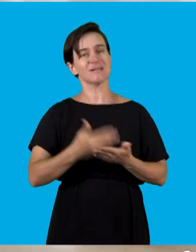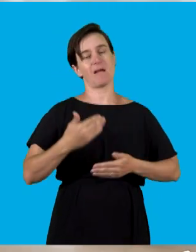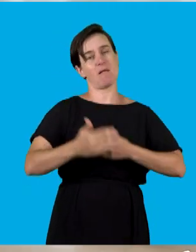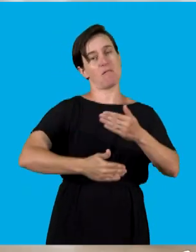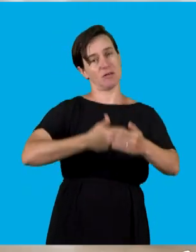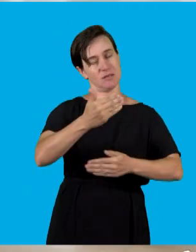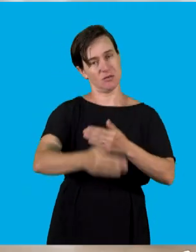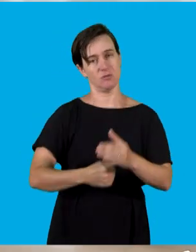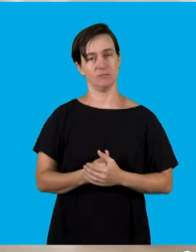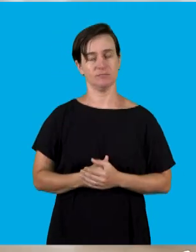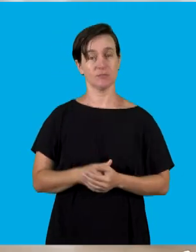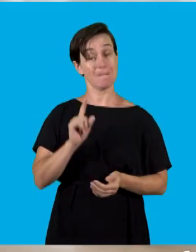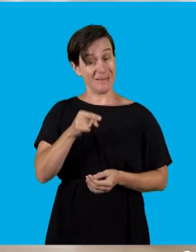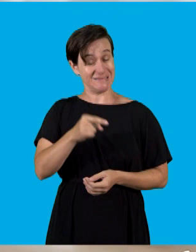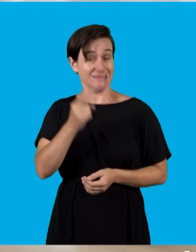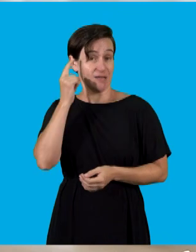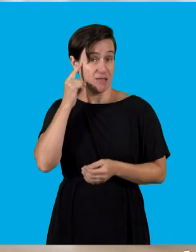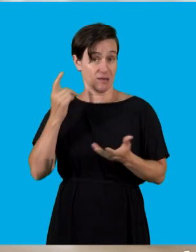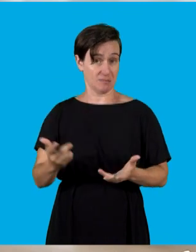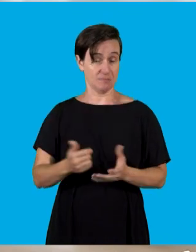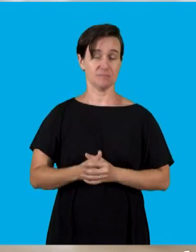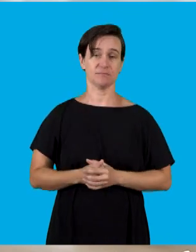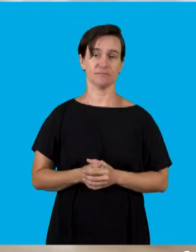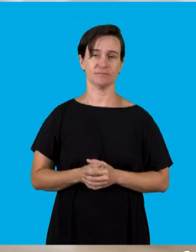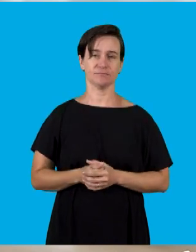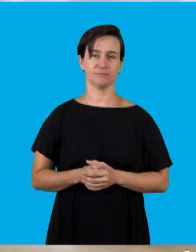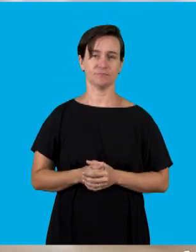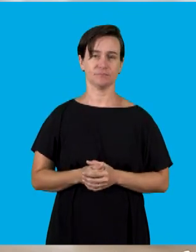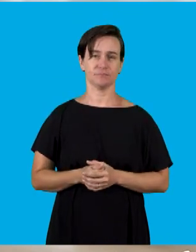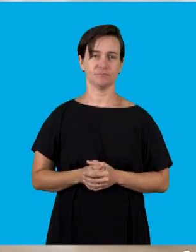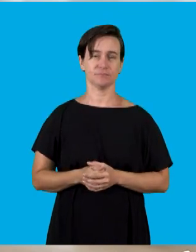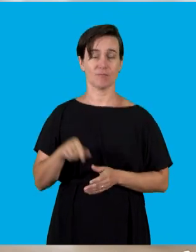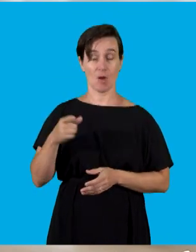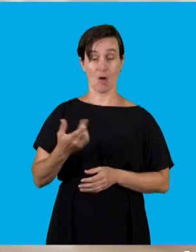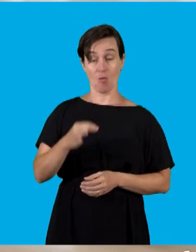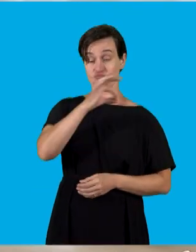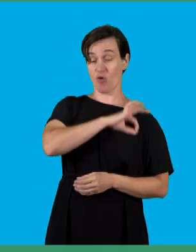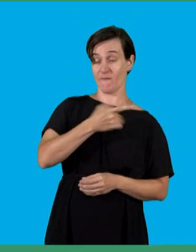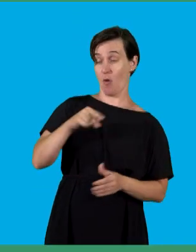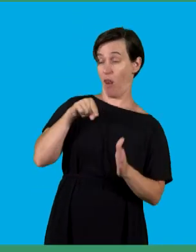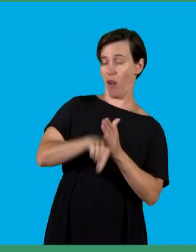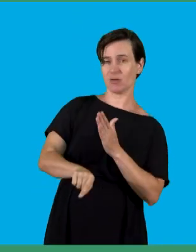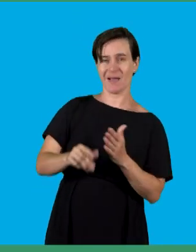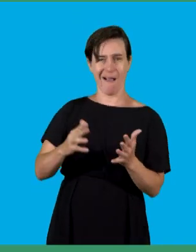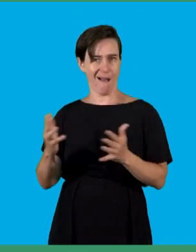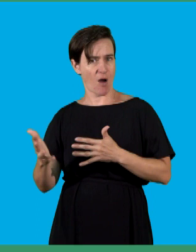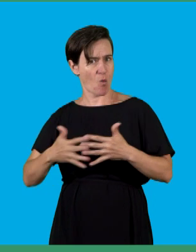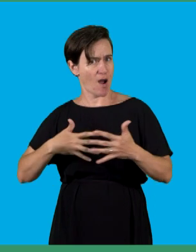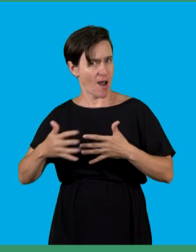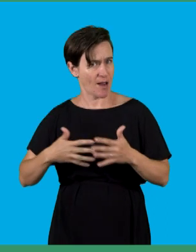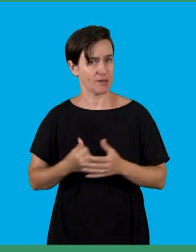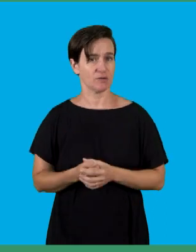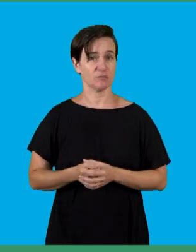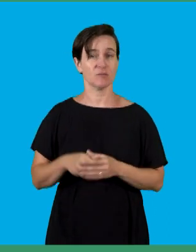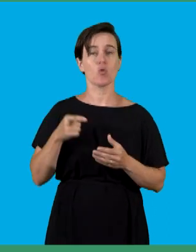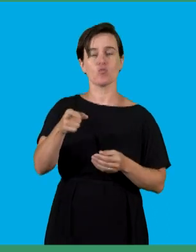there? That's another factor that you have to consider. How profits and losses will be dealt with. Sharing